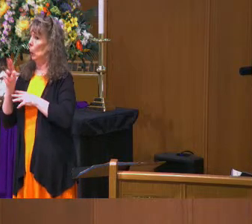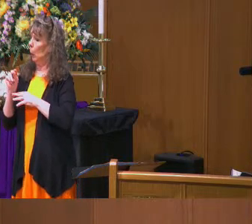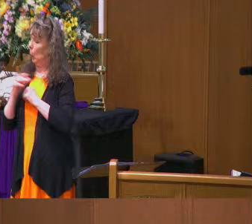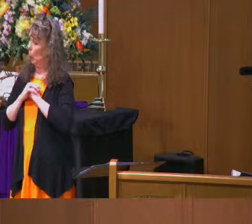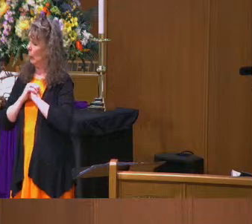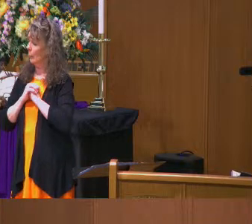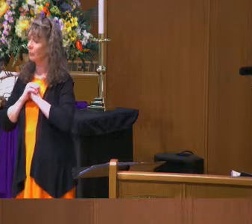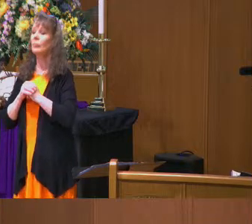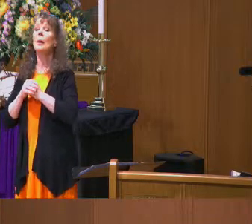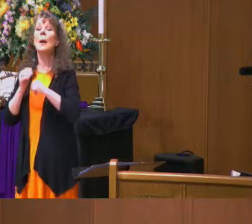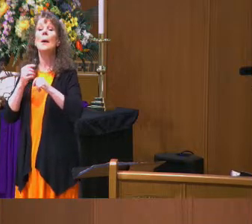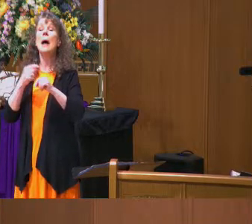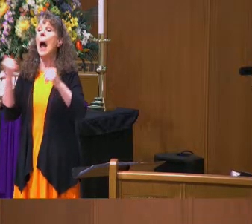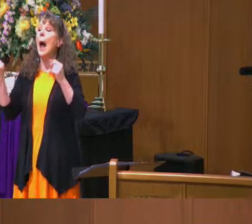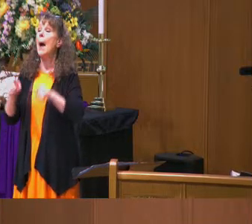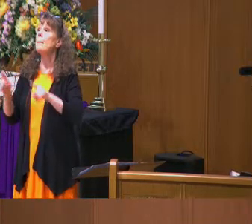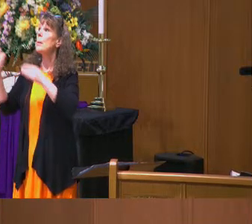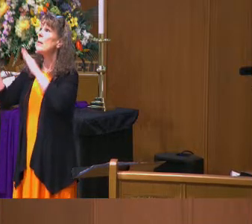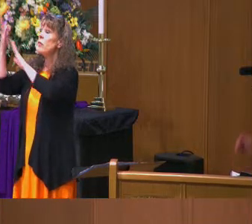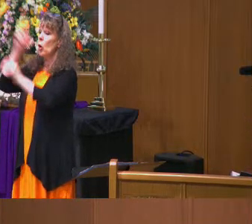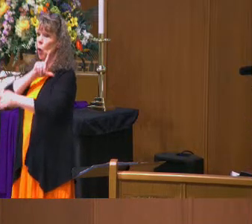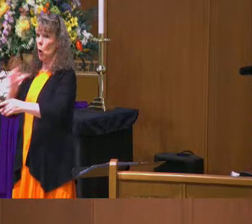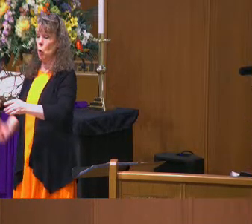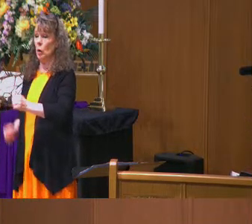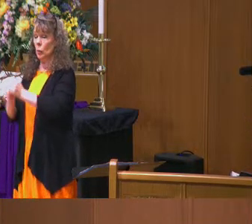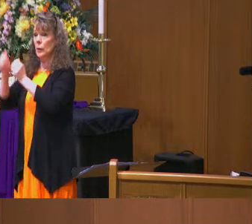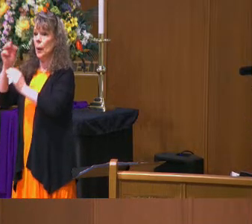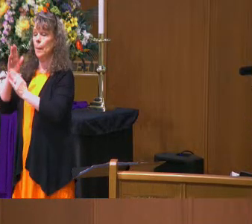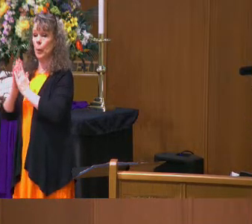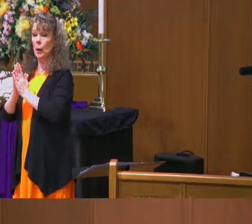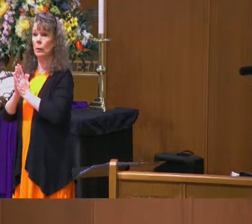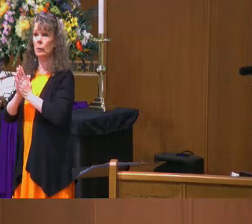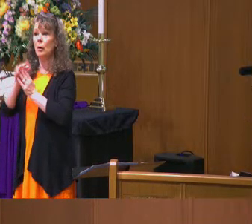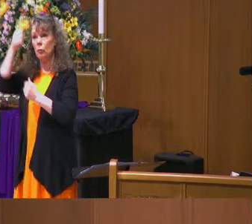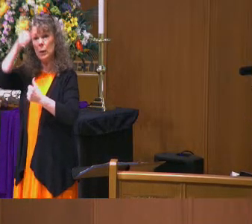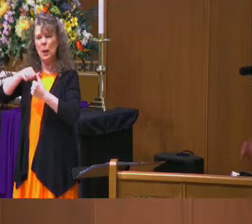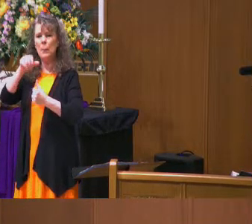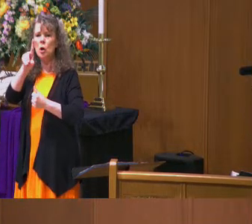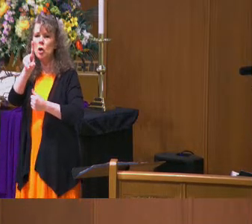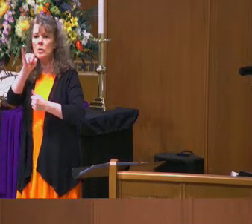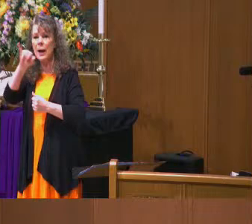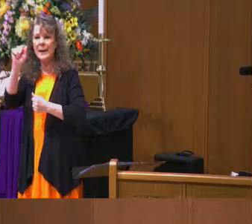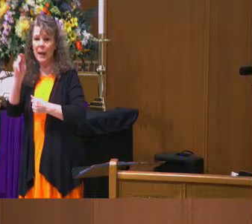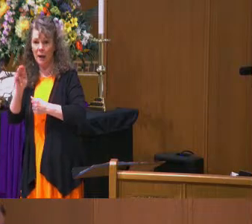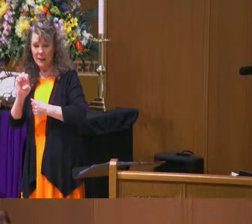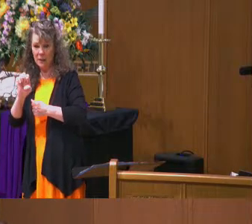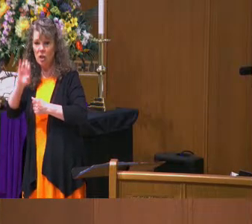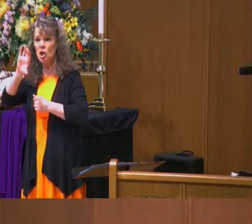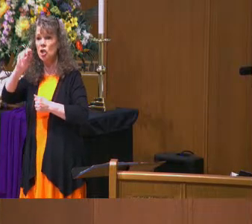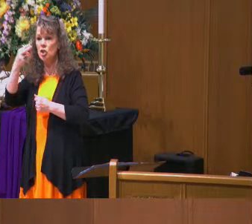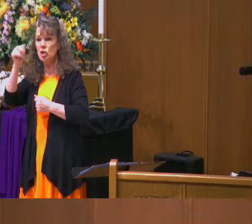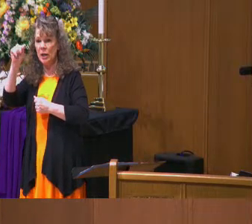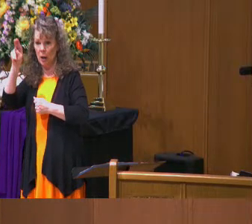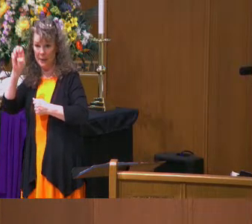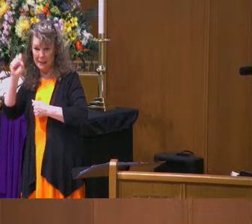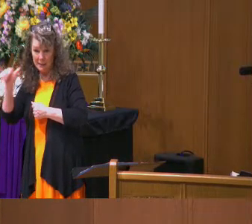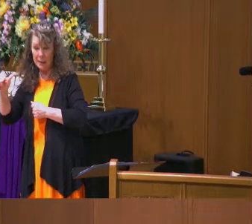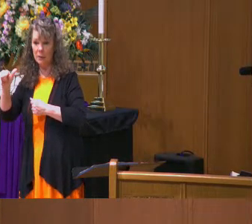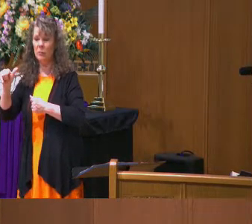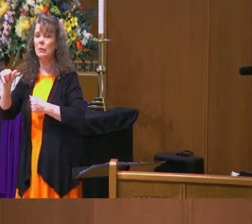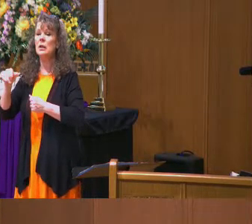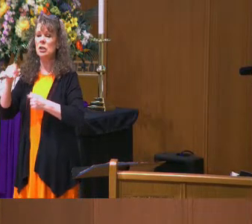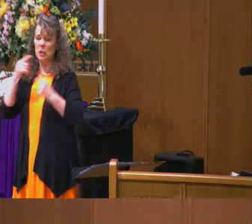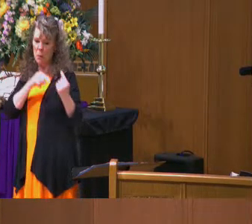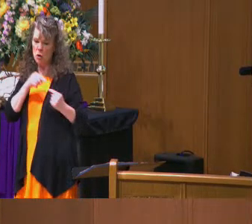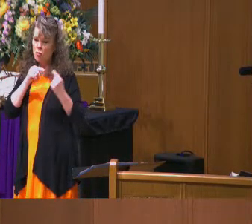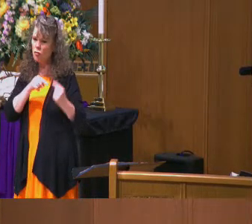As we go to the Lord in prayer today, let's remember Diane Cheney. She has been struggling and has been at Upper Valley Medical Center.